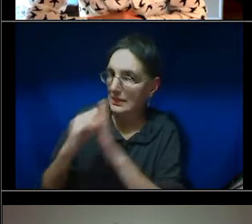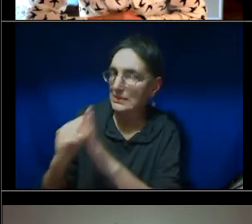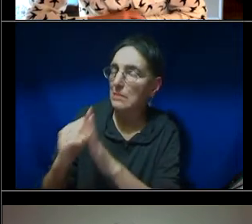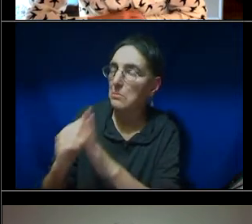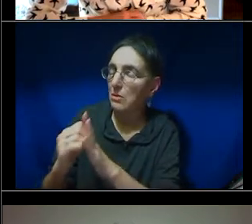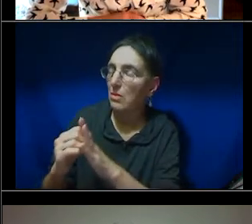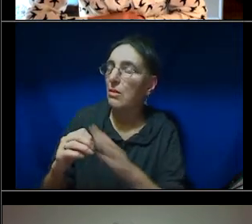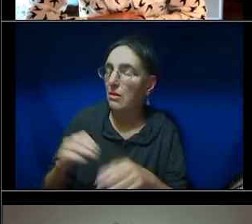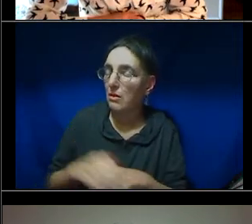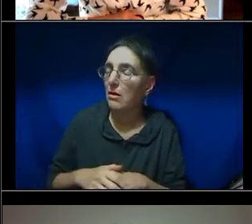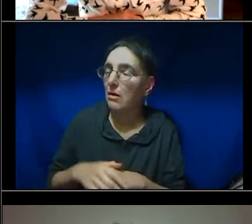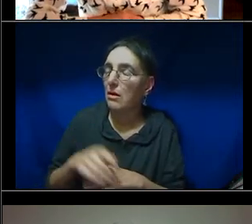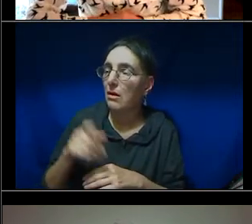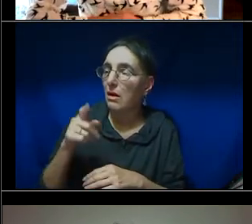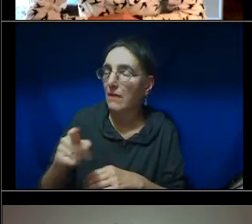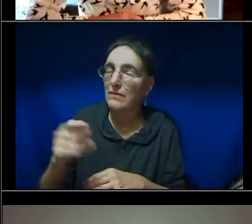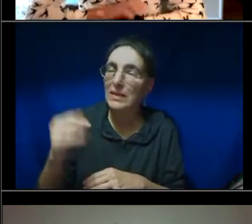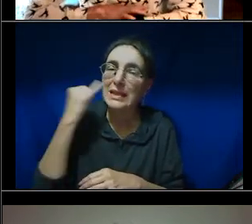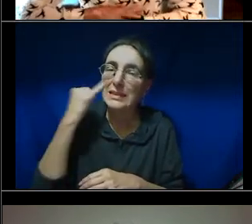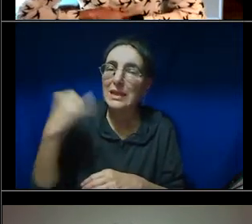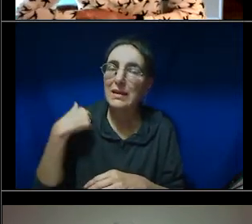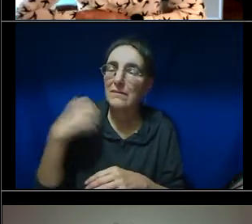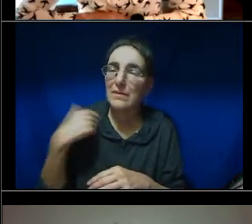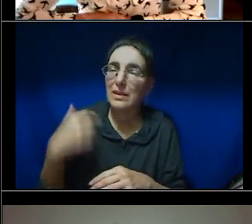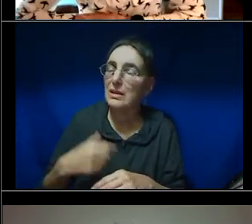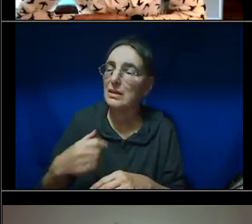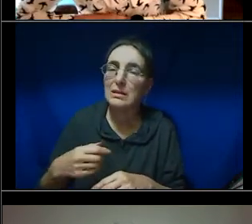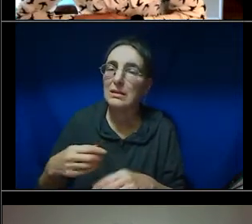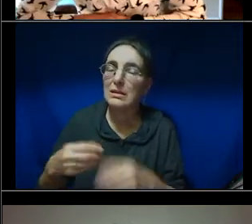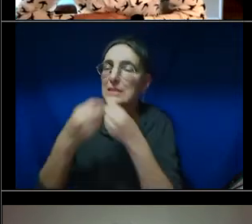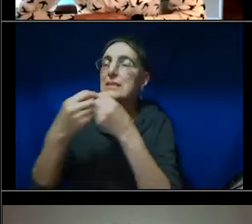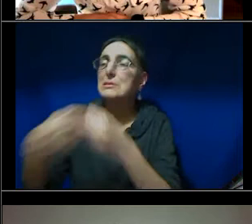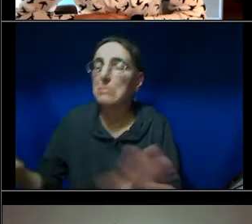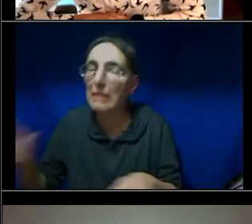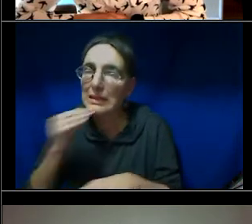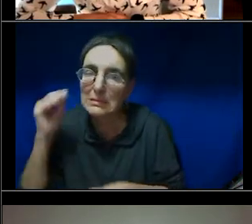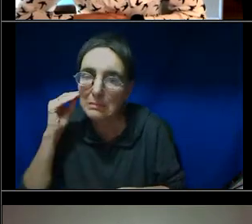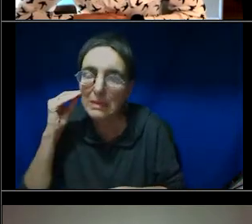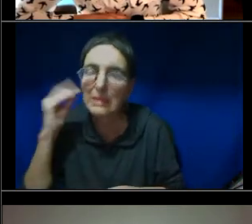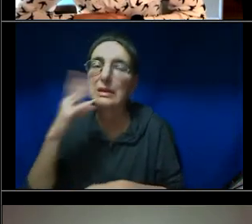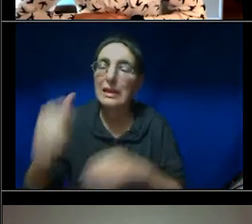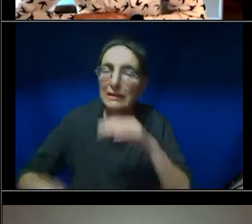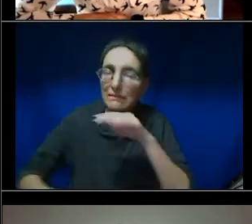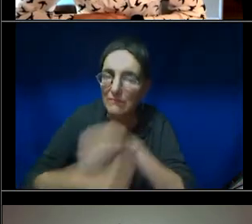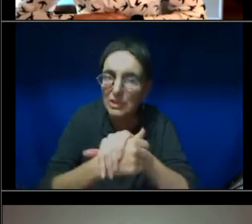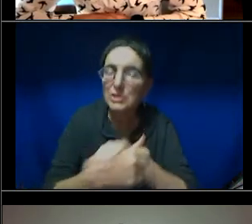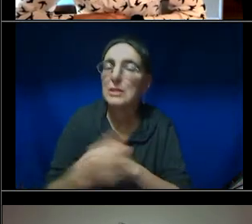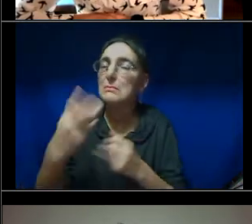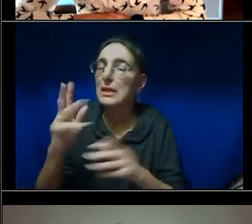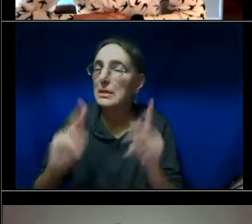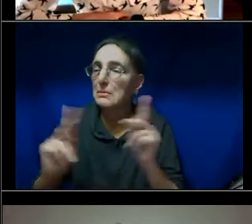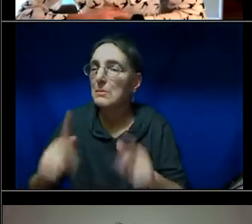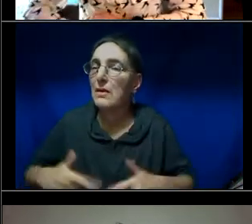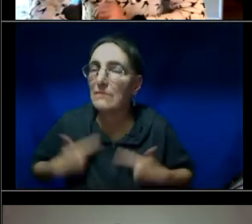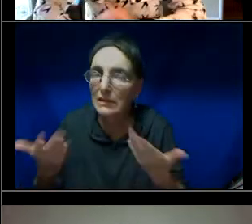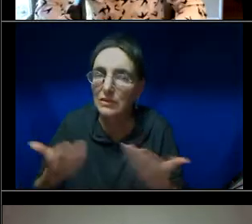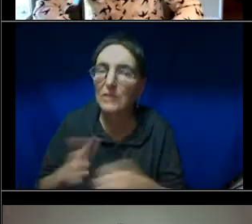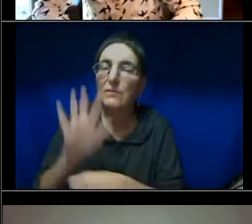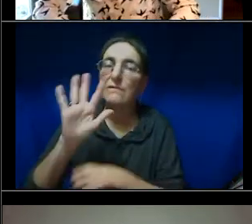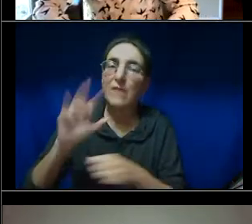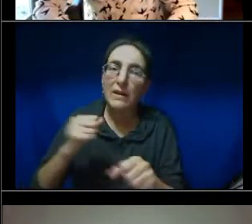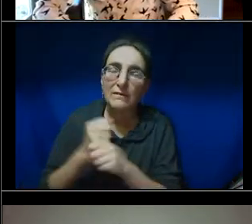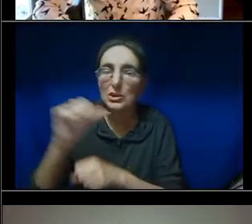threat of displacement and eviction that residents have been under, many of whom have lived here for 5 years, 10 years. It's a long-standing encampment